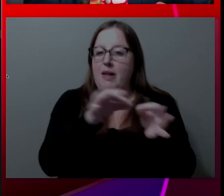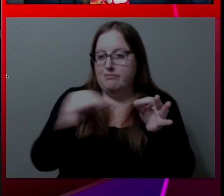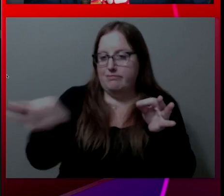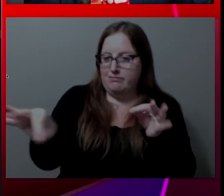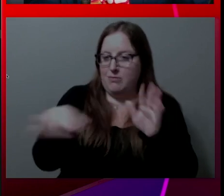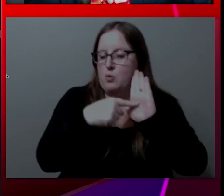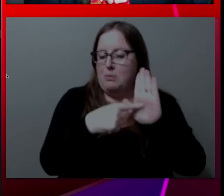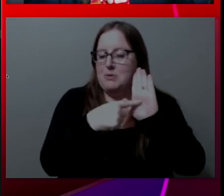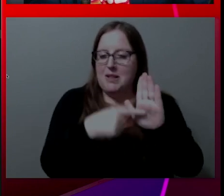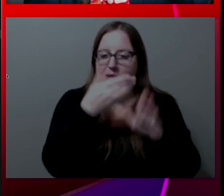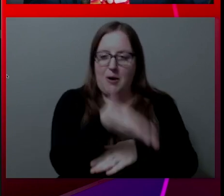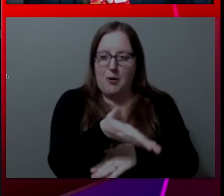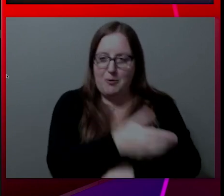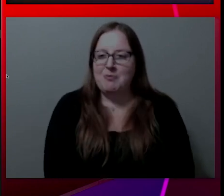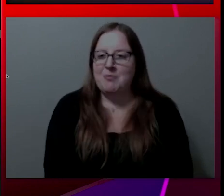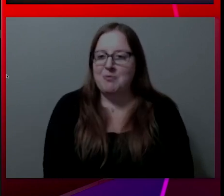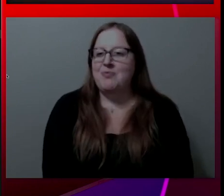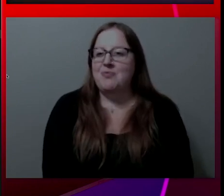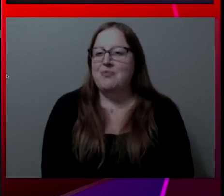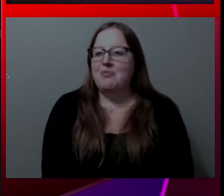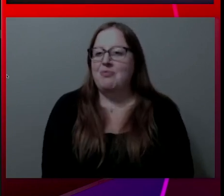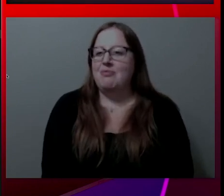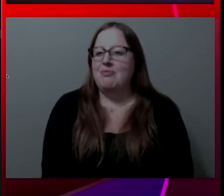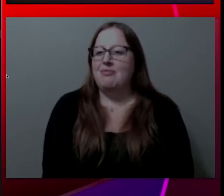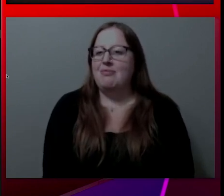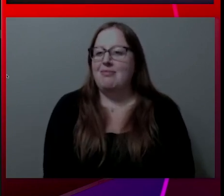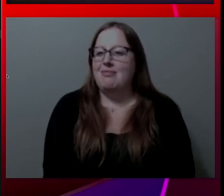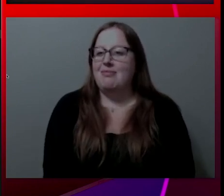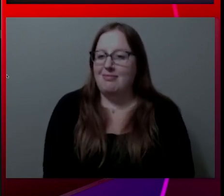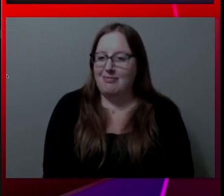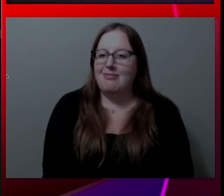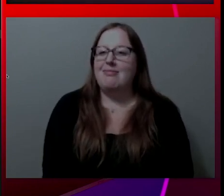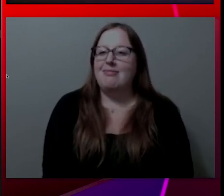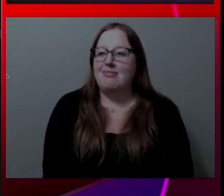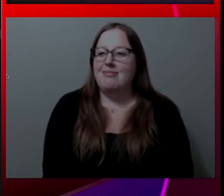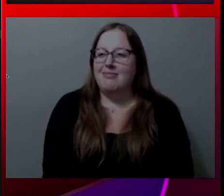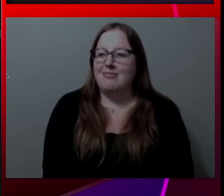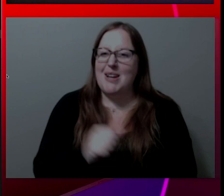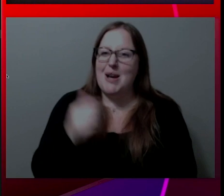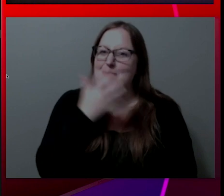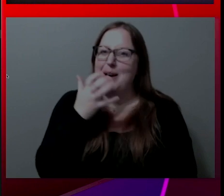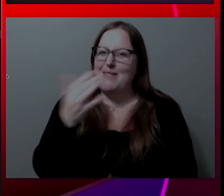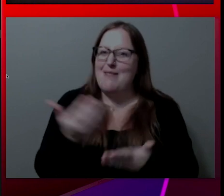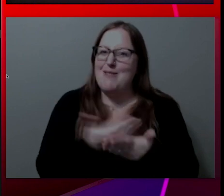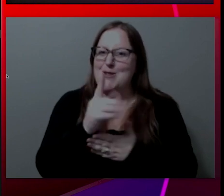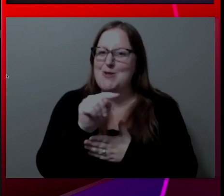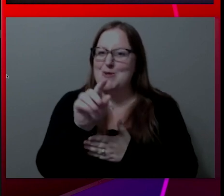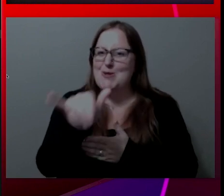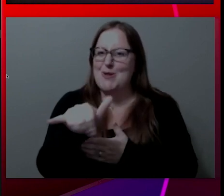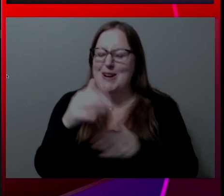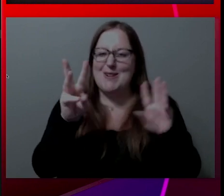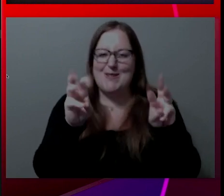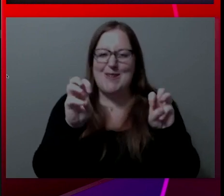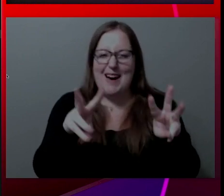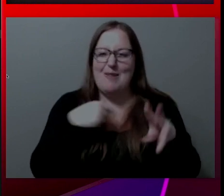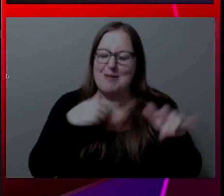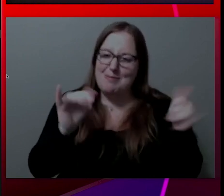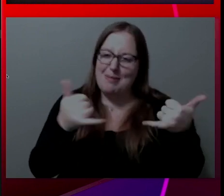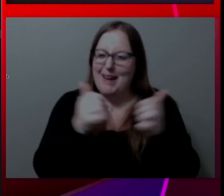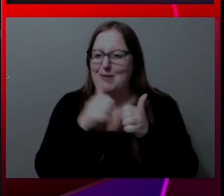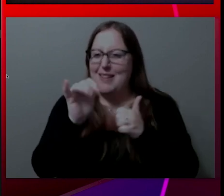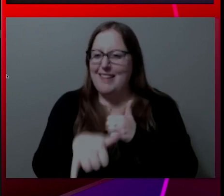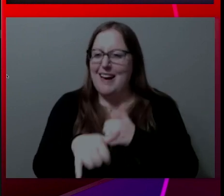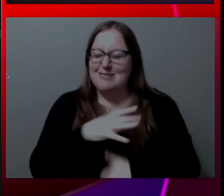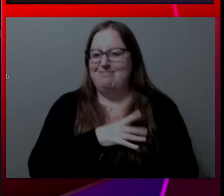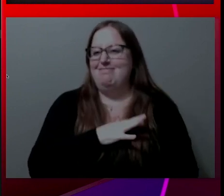output. Man, I think you So just nice, introduced yeah. me to my Lighthouse. favorite new toy now. I'm literally going to be playing with this Yeah, it's directly free. after